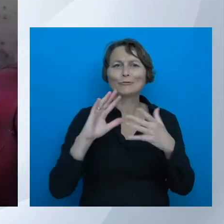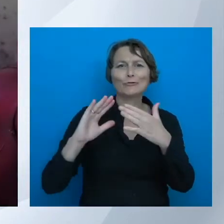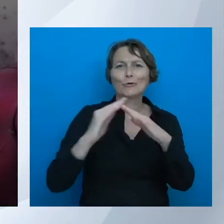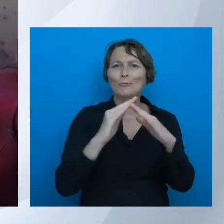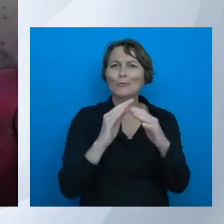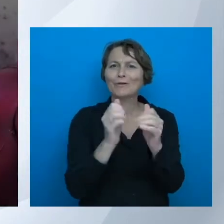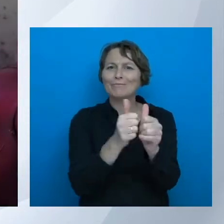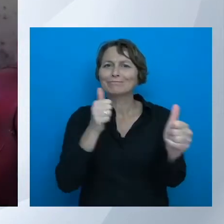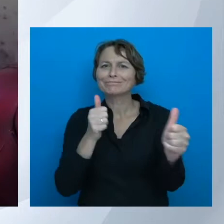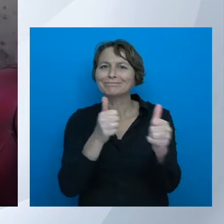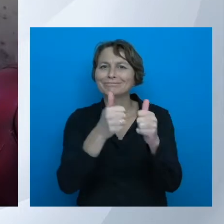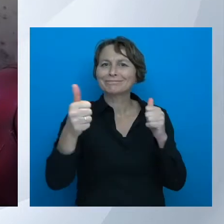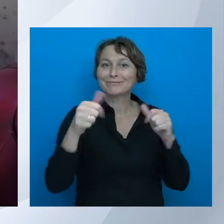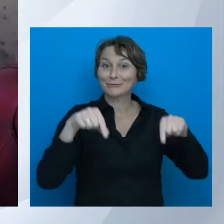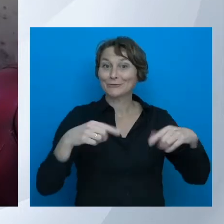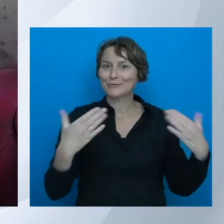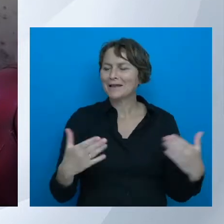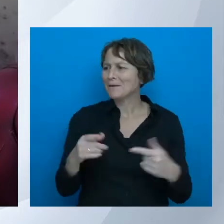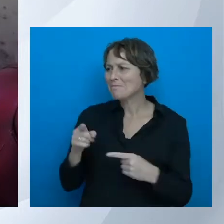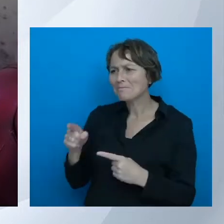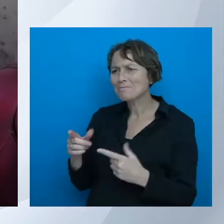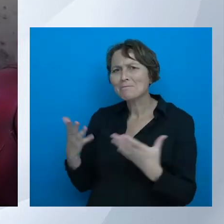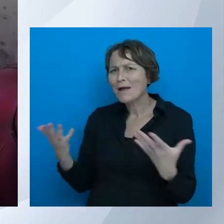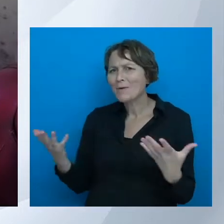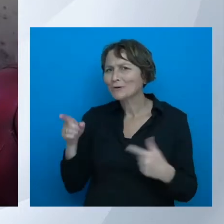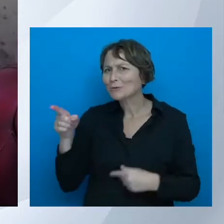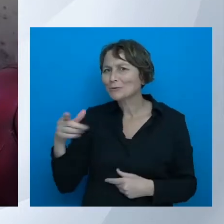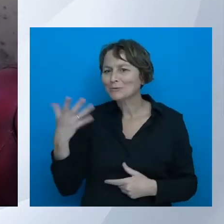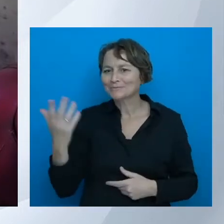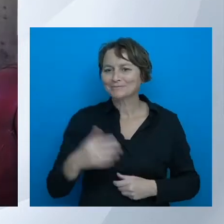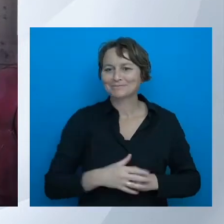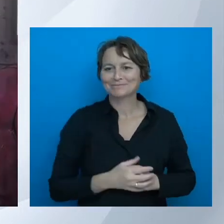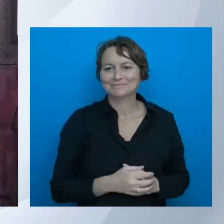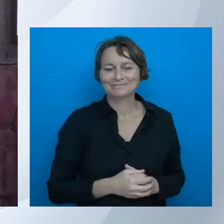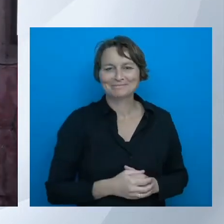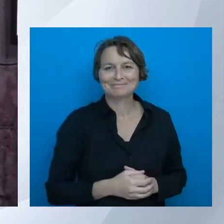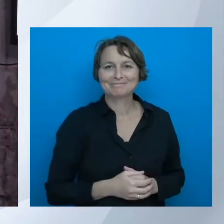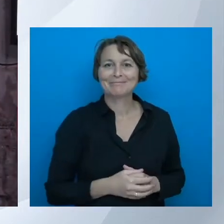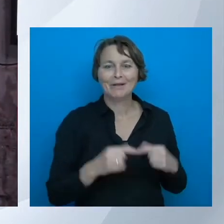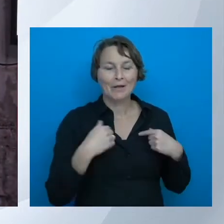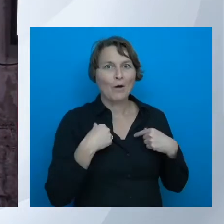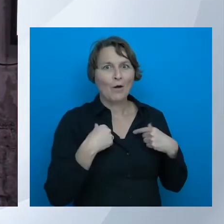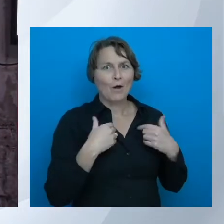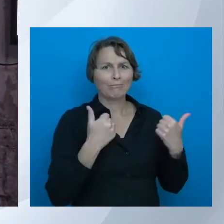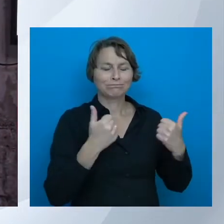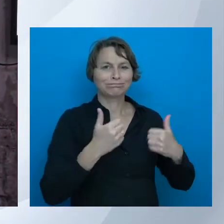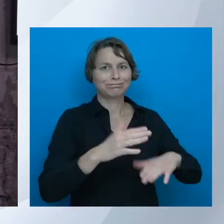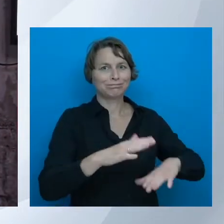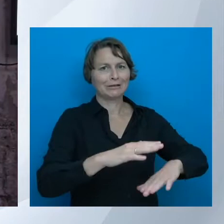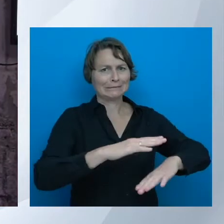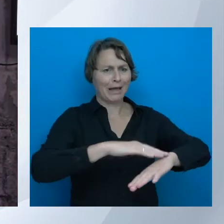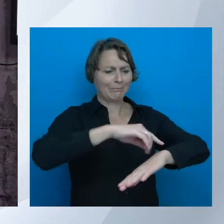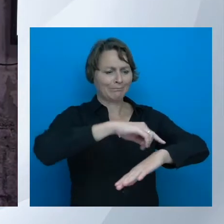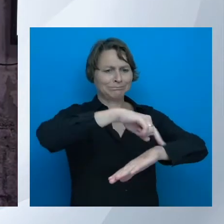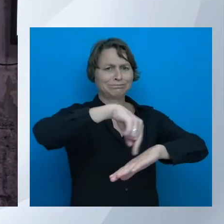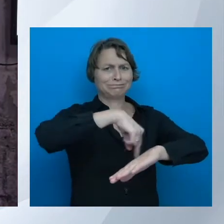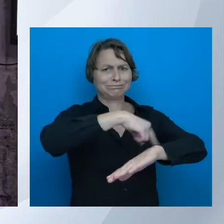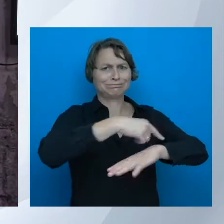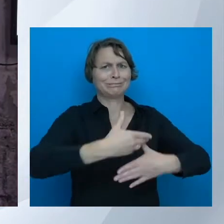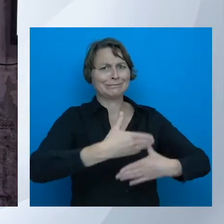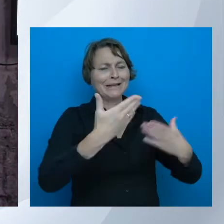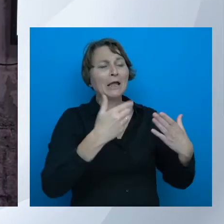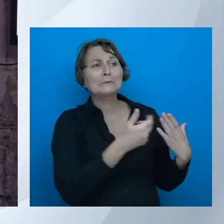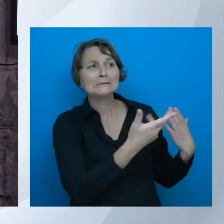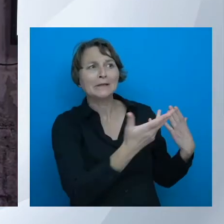how are you? I'm fine as well. Great. Long day so far, I guess. Yes, a very long day. For some longer than for others, but it is a long